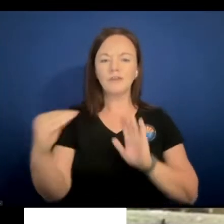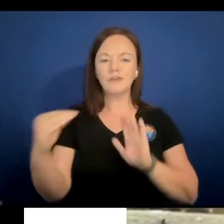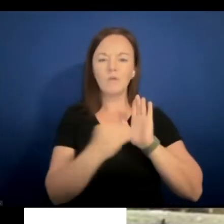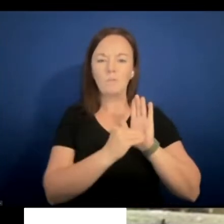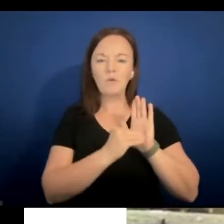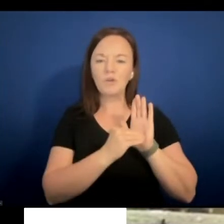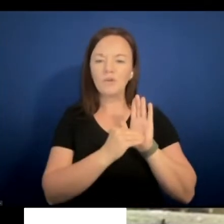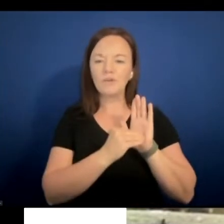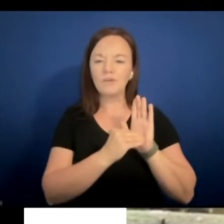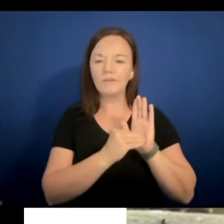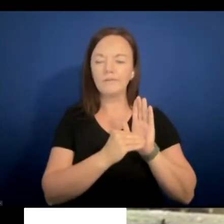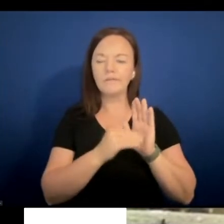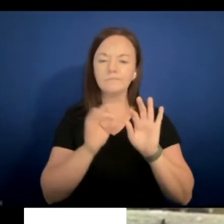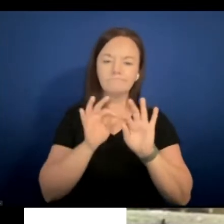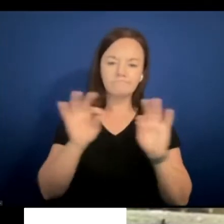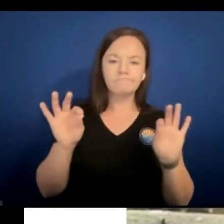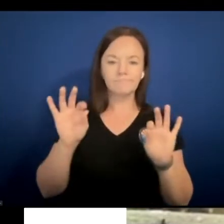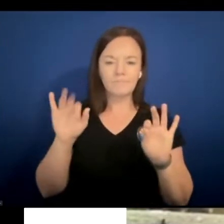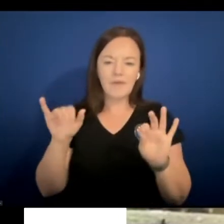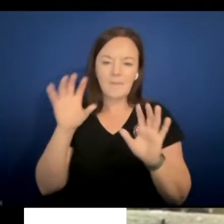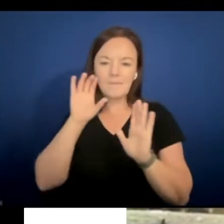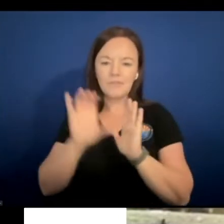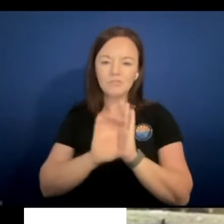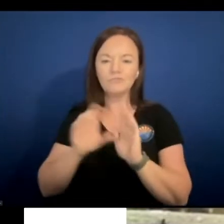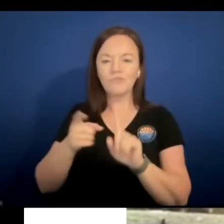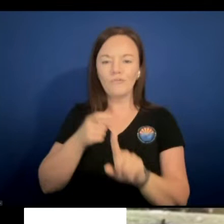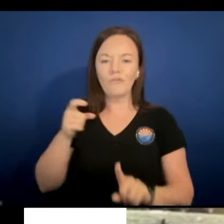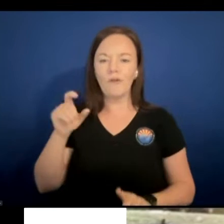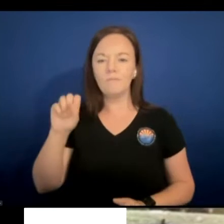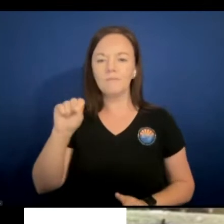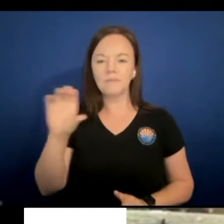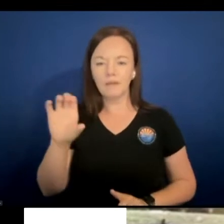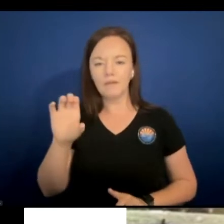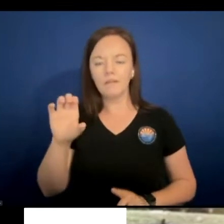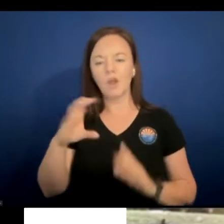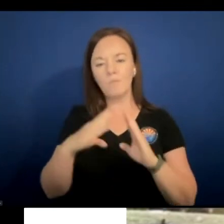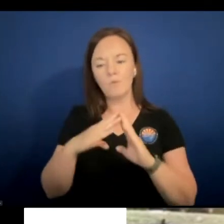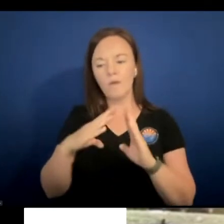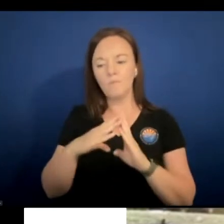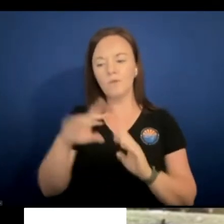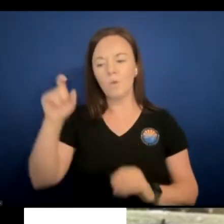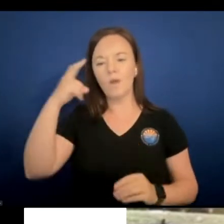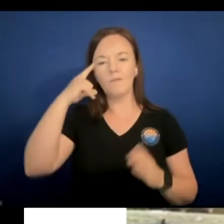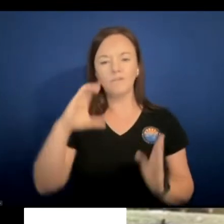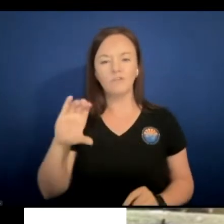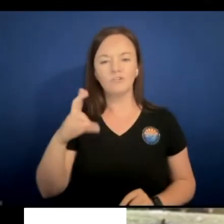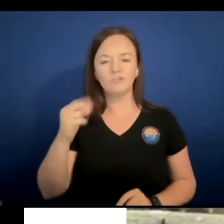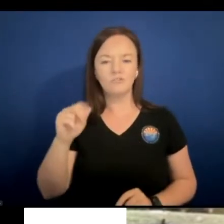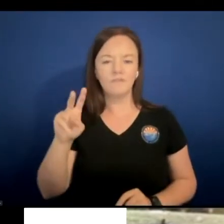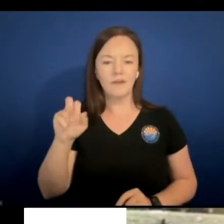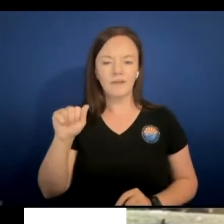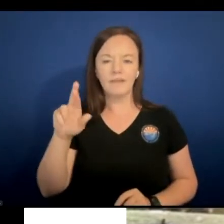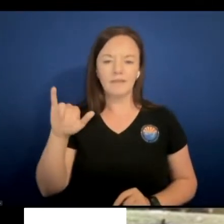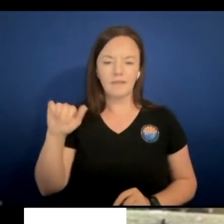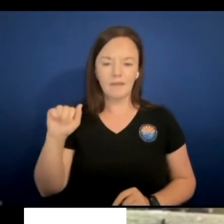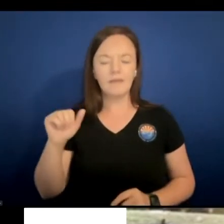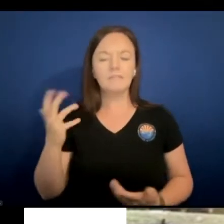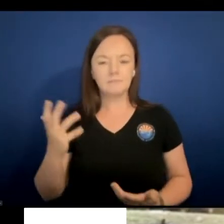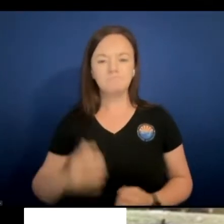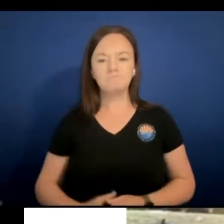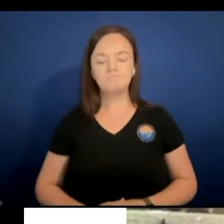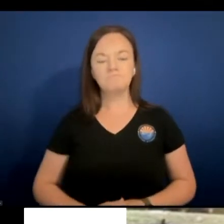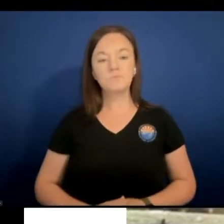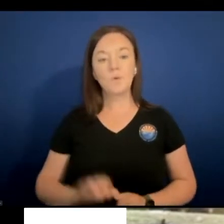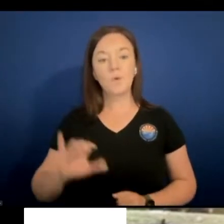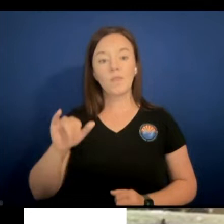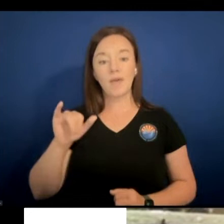of Santa Clara Pueblo governor and leadership. But this shows up in the canyon,